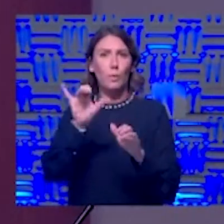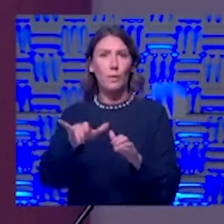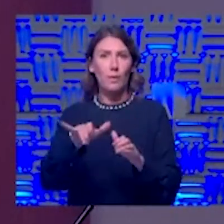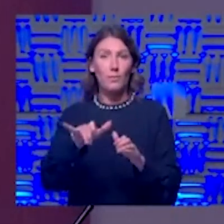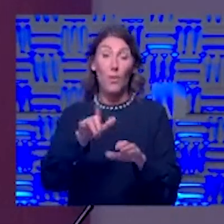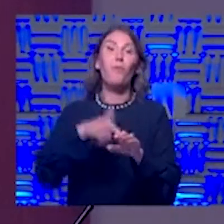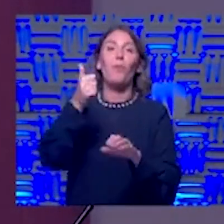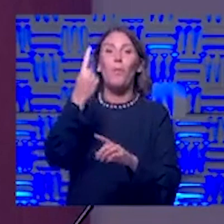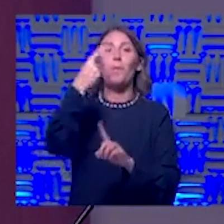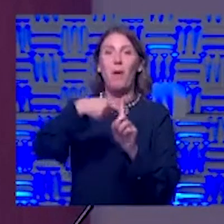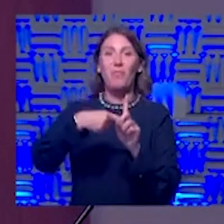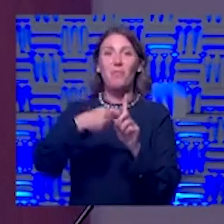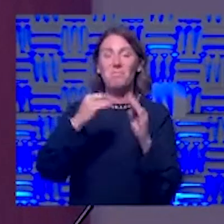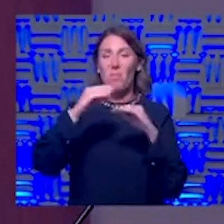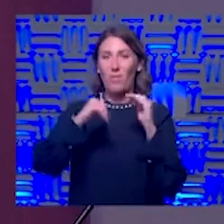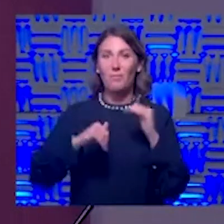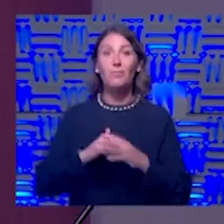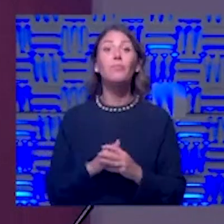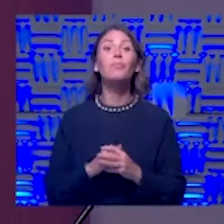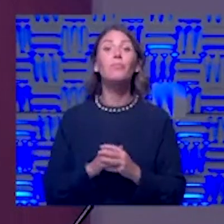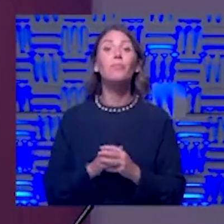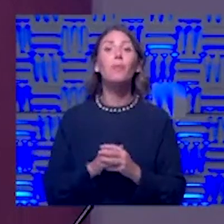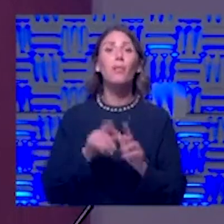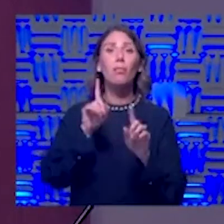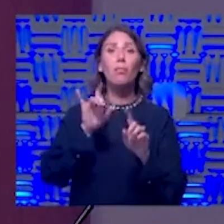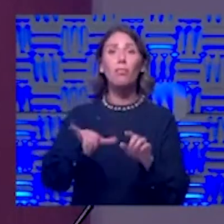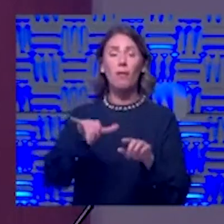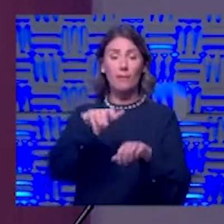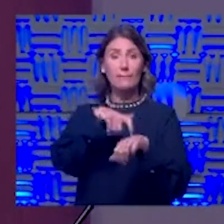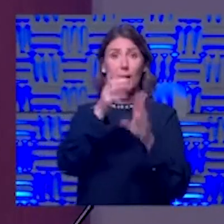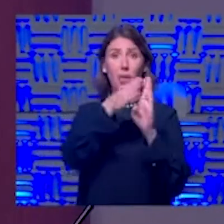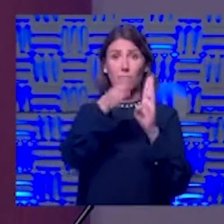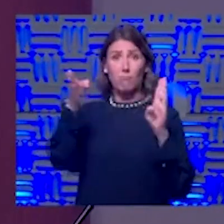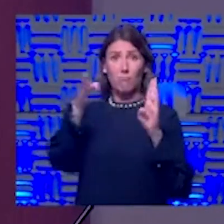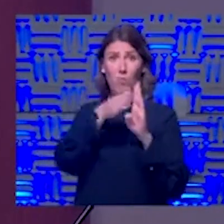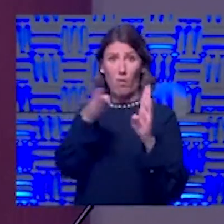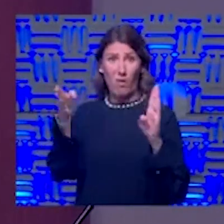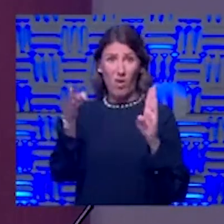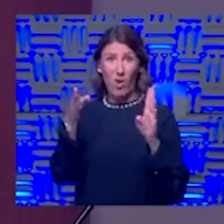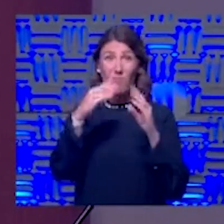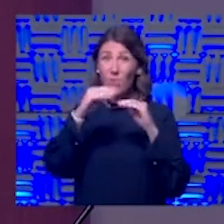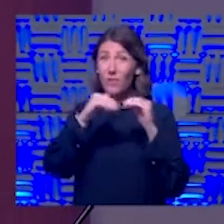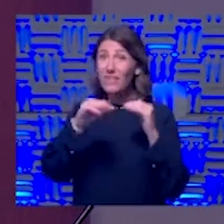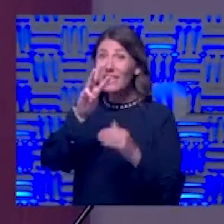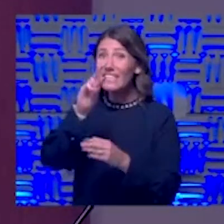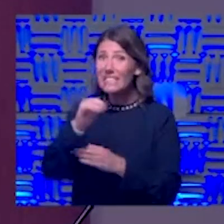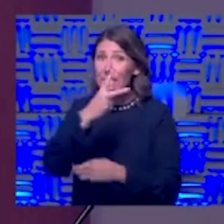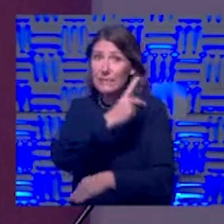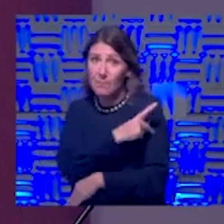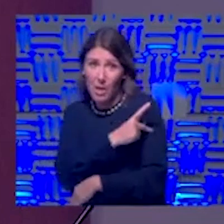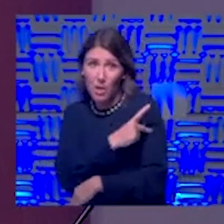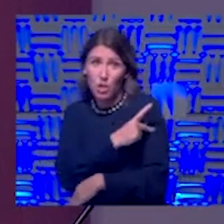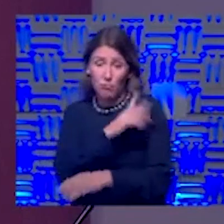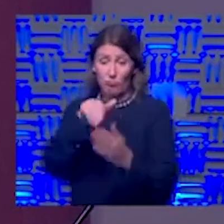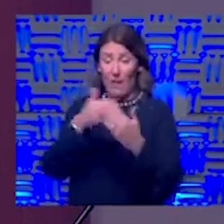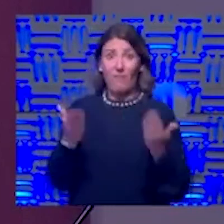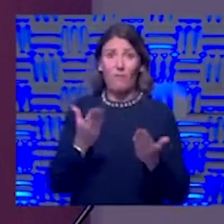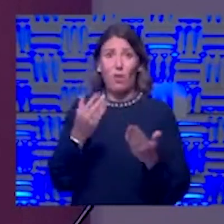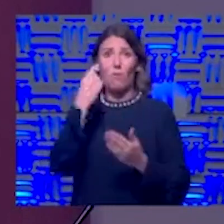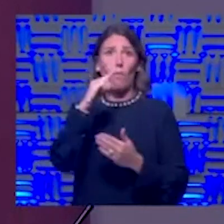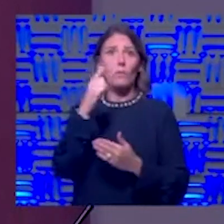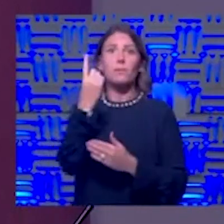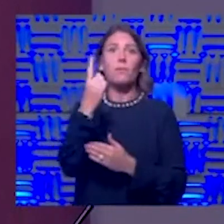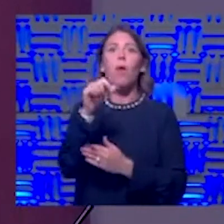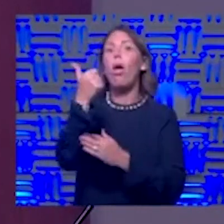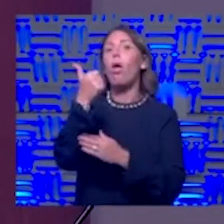than a month, but in that time frame, we found more than 60 patients who came to the hospital for something else who had no symptoms that were in